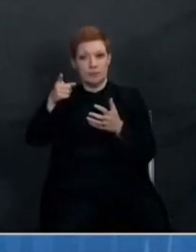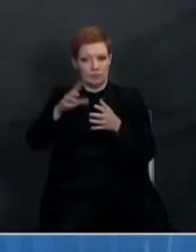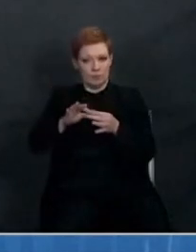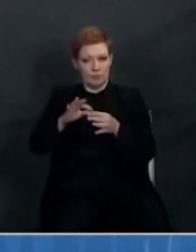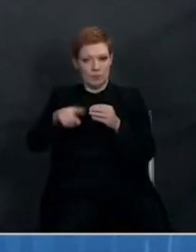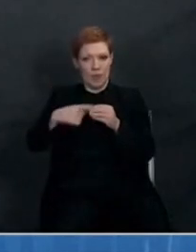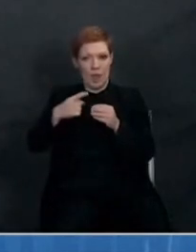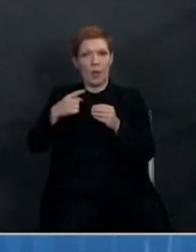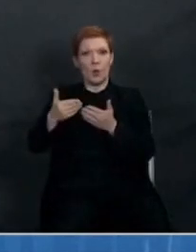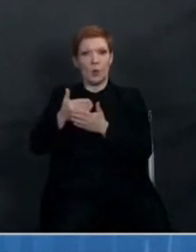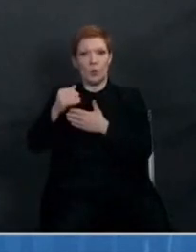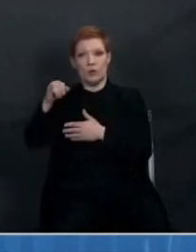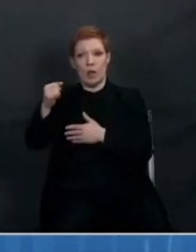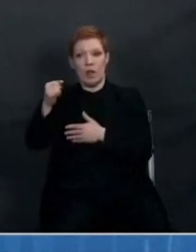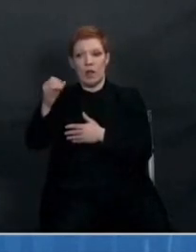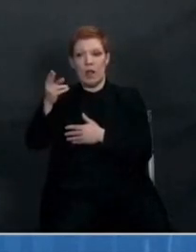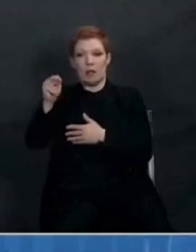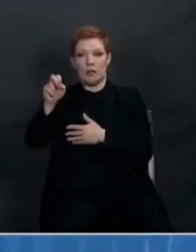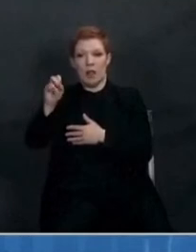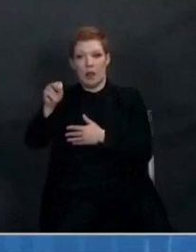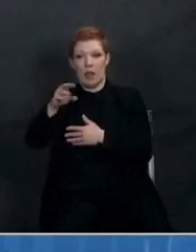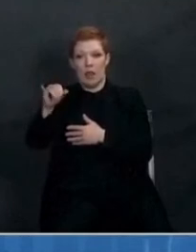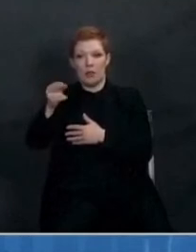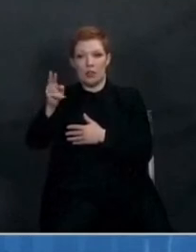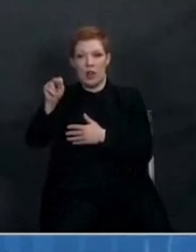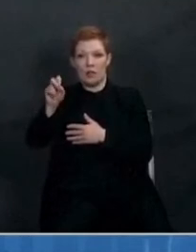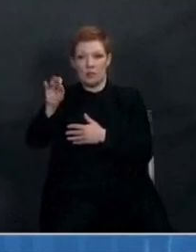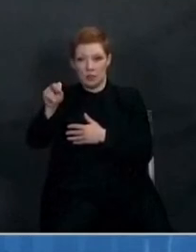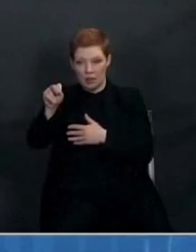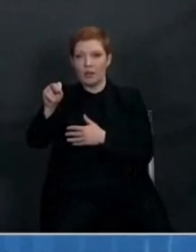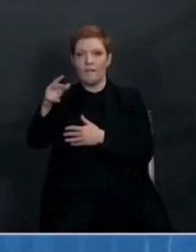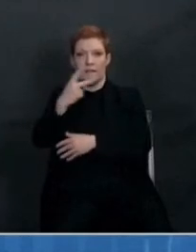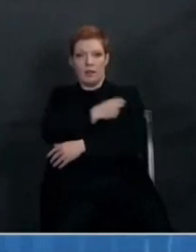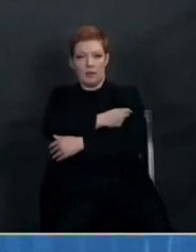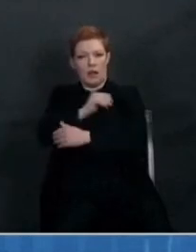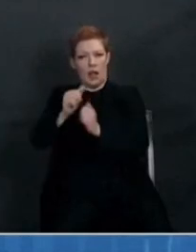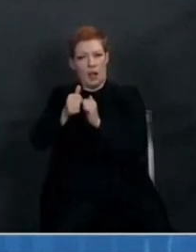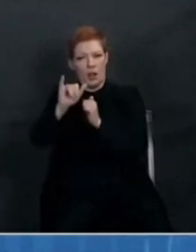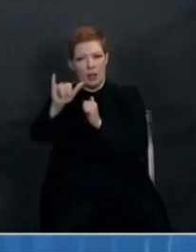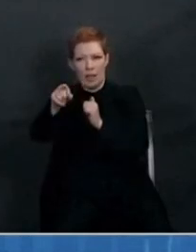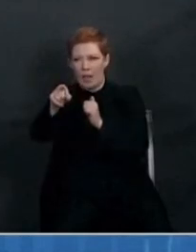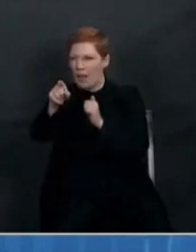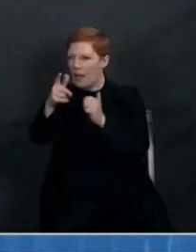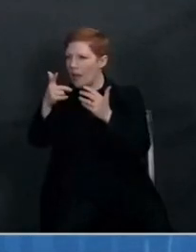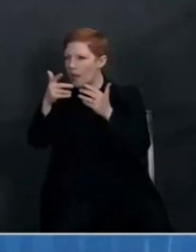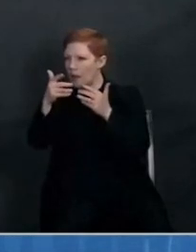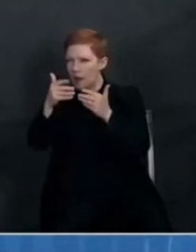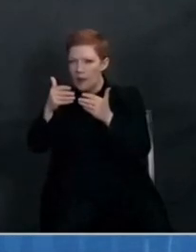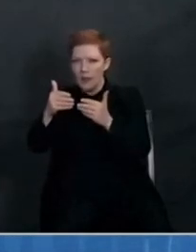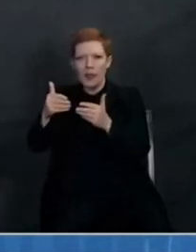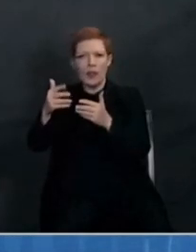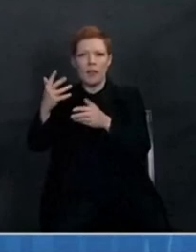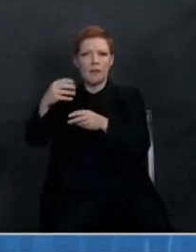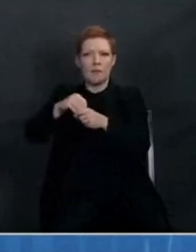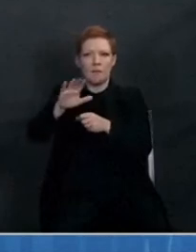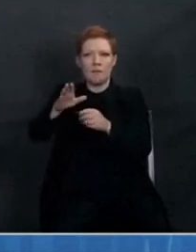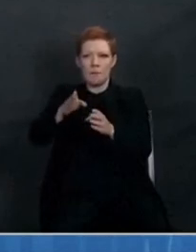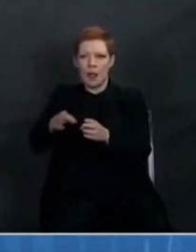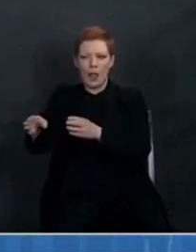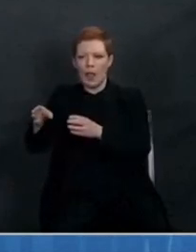vaccine. I was wondering if authorized, how does that get incorporated into the administration's distribution framework, particularly with respect to the timetable